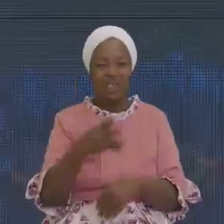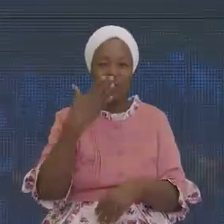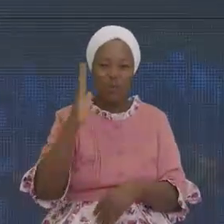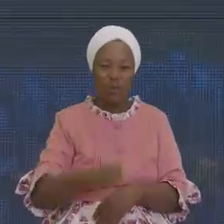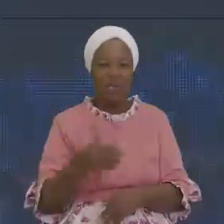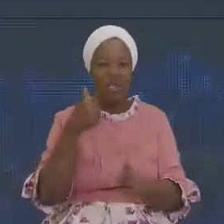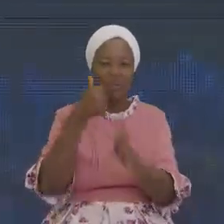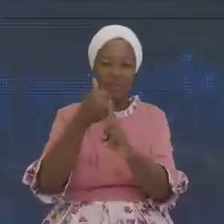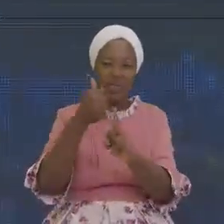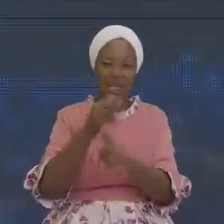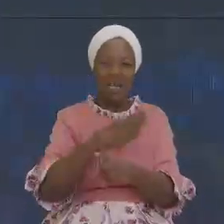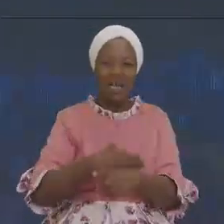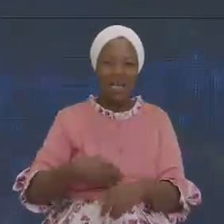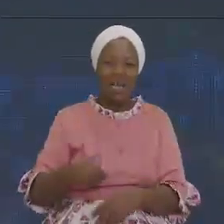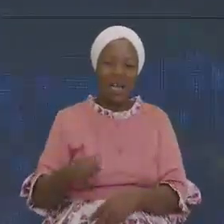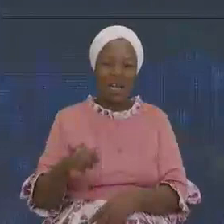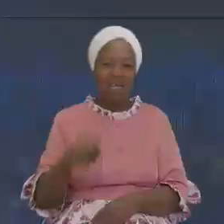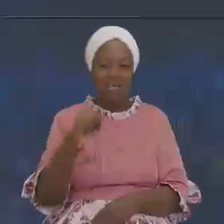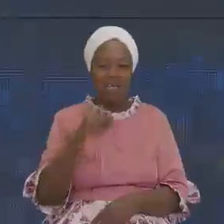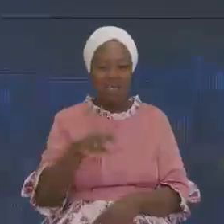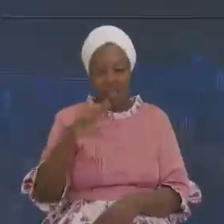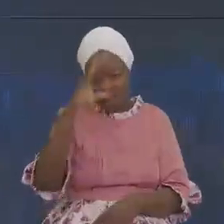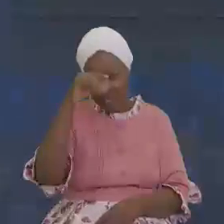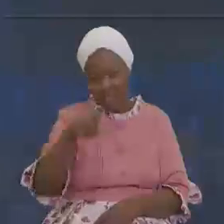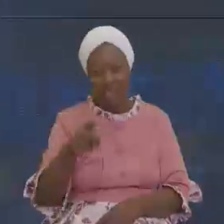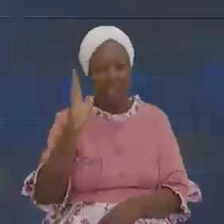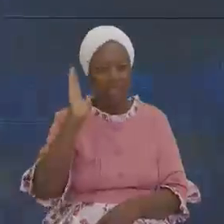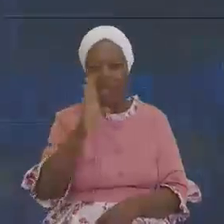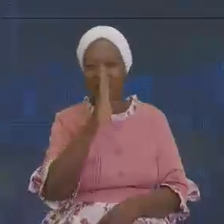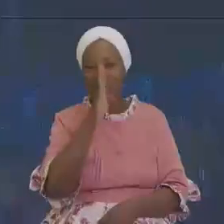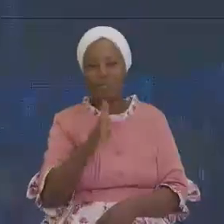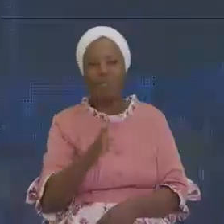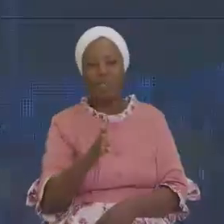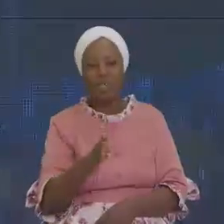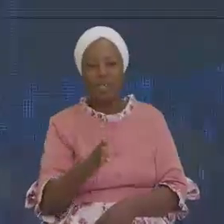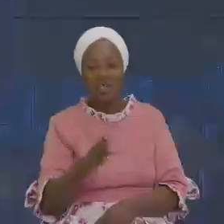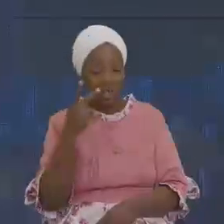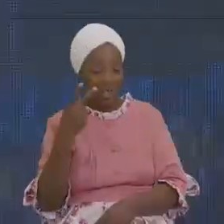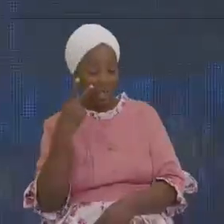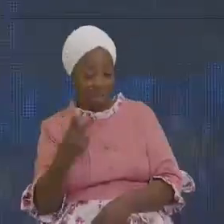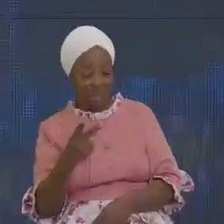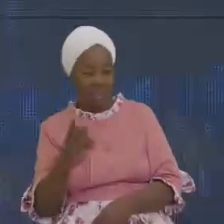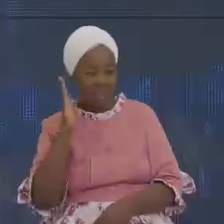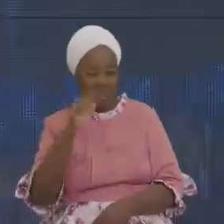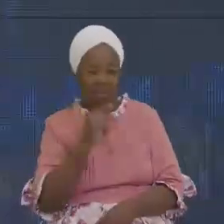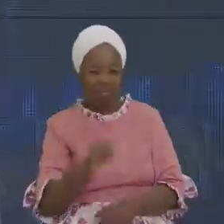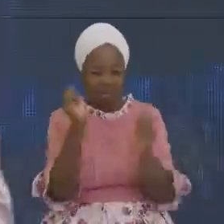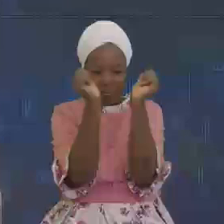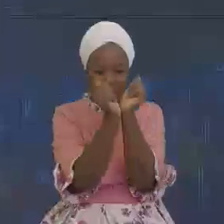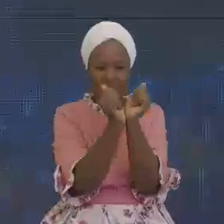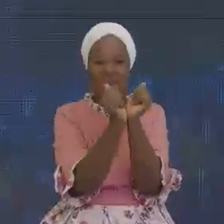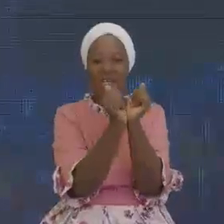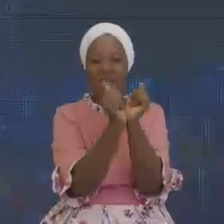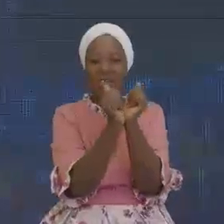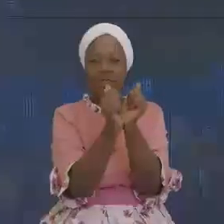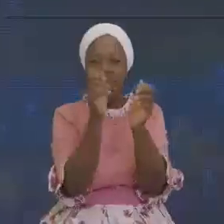and he shall be holding, shall be held, shall be bound, shall be tied up with